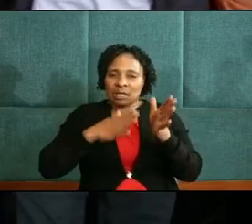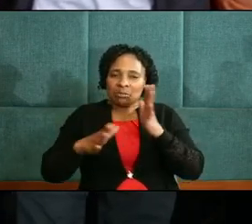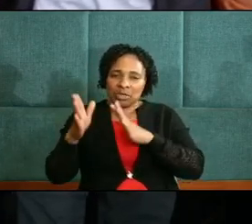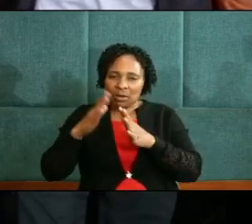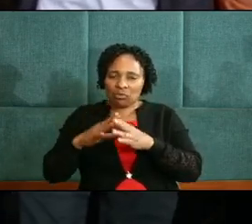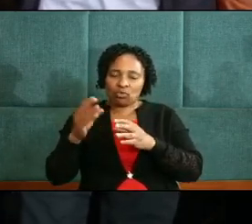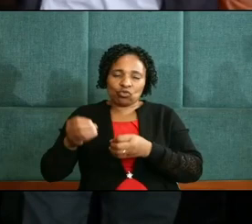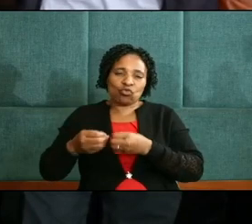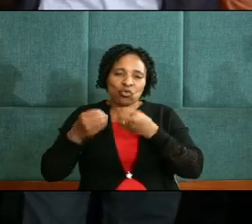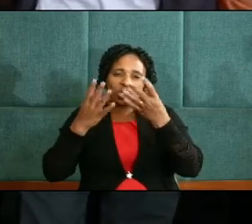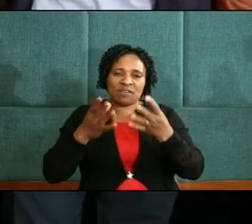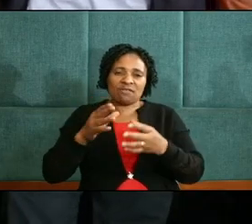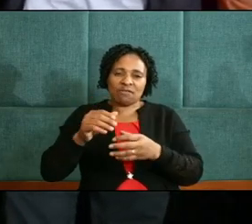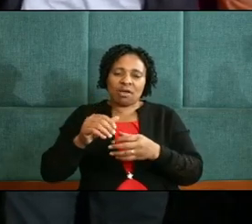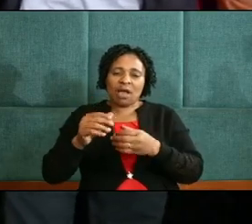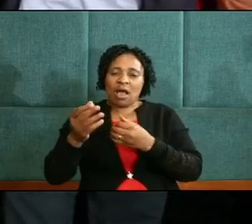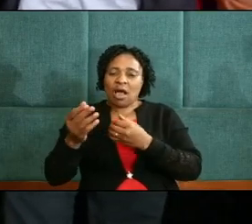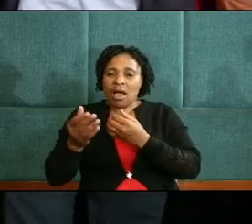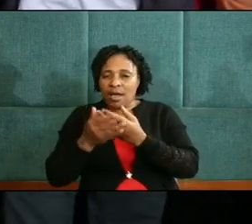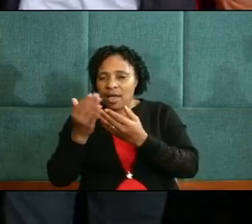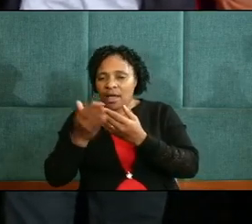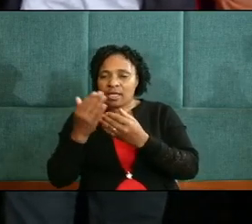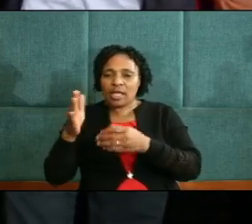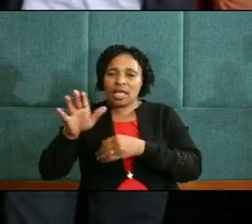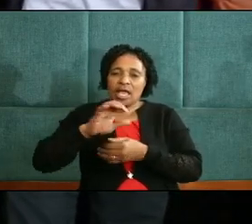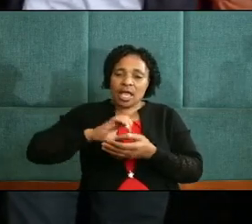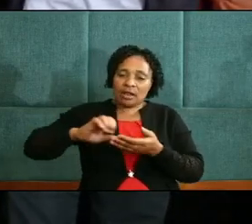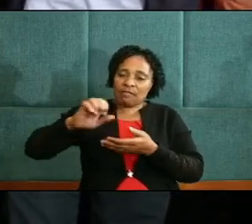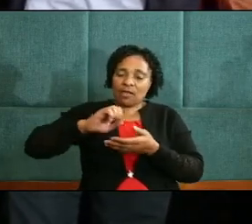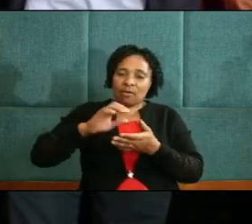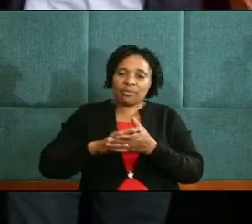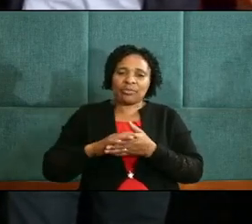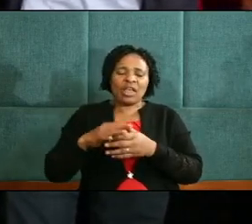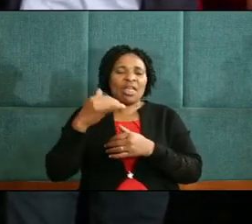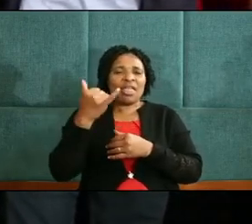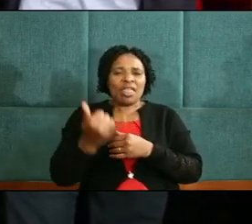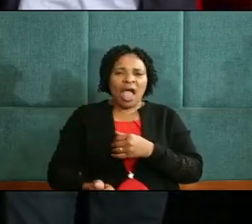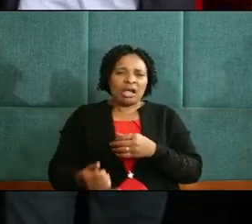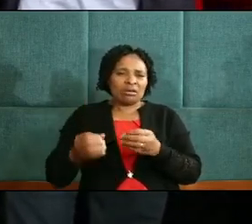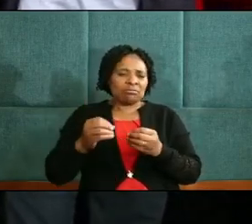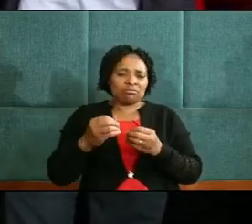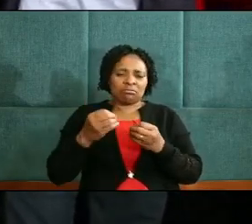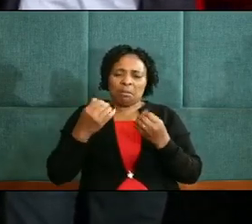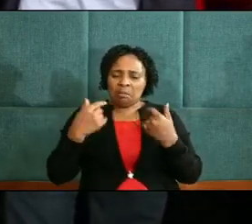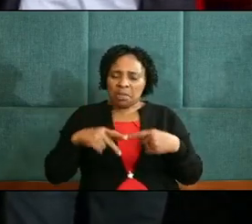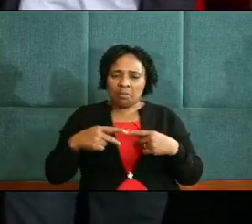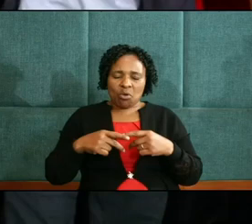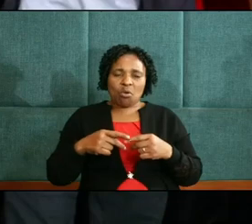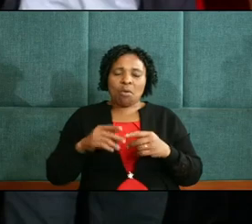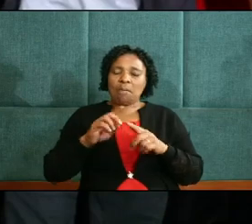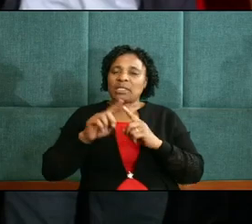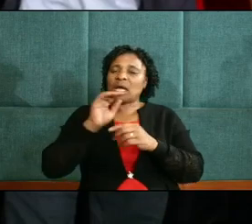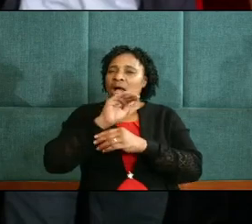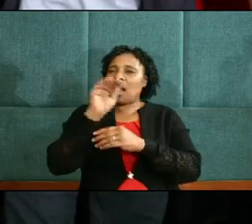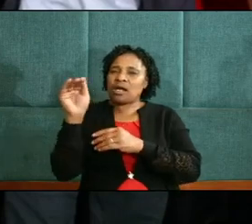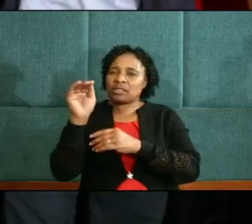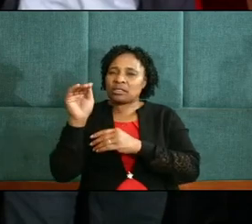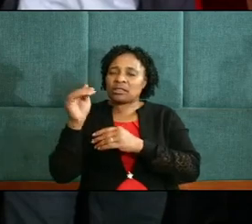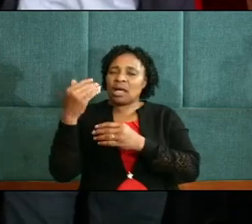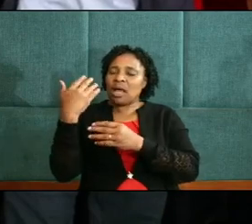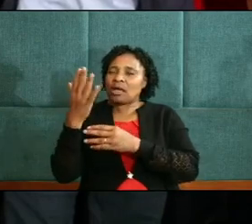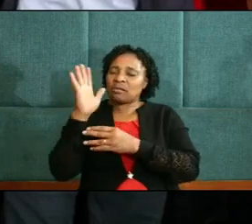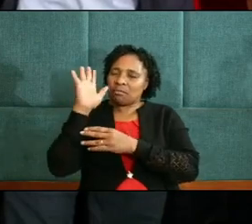to give a nurturing environment. They are young, most of them are young people. We want to ask that we stretch